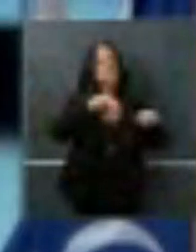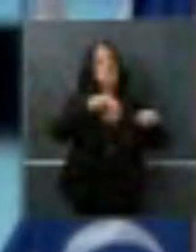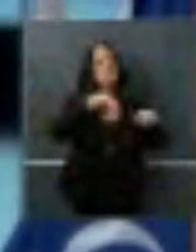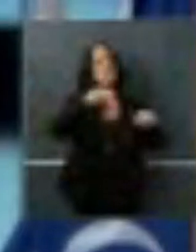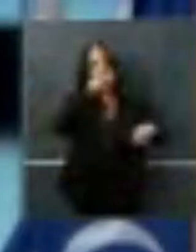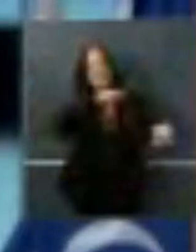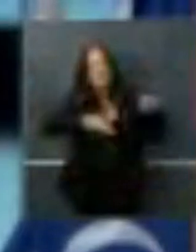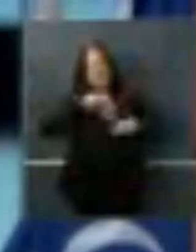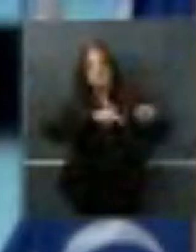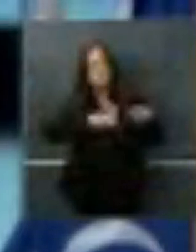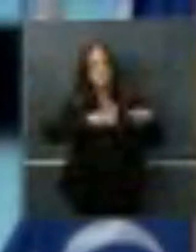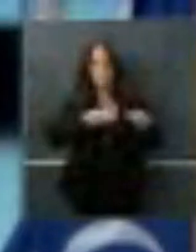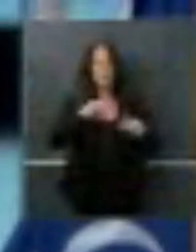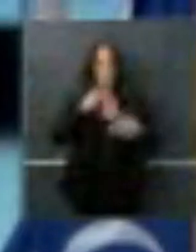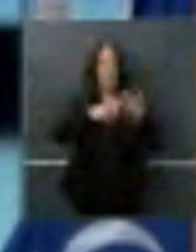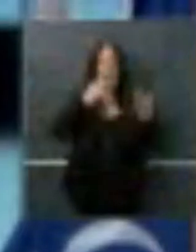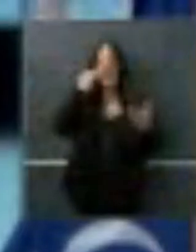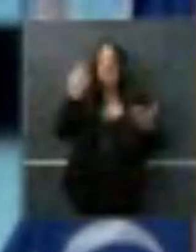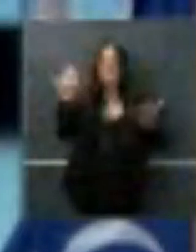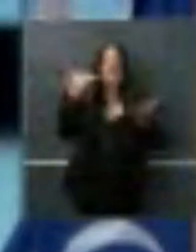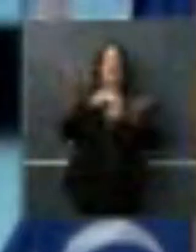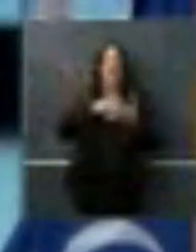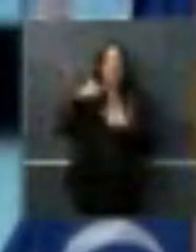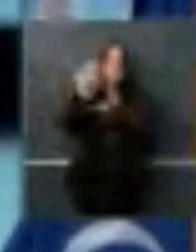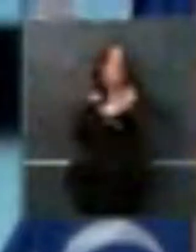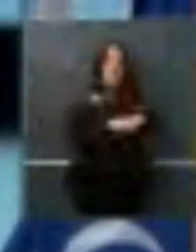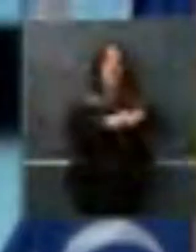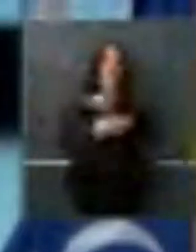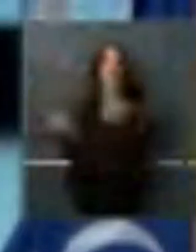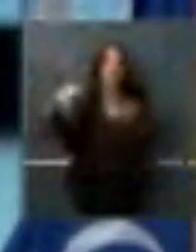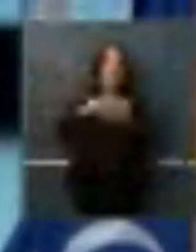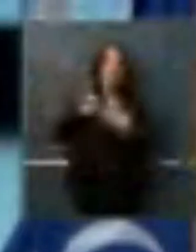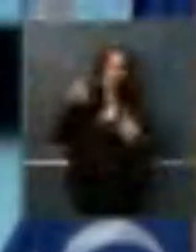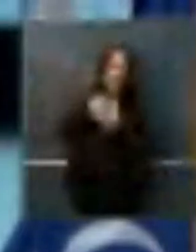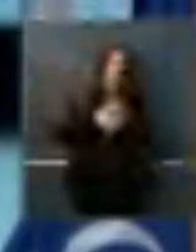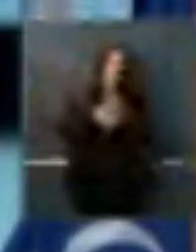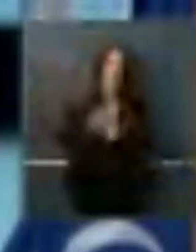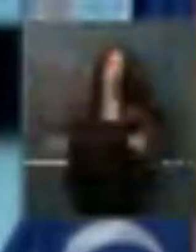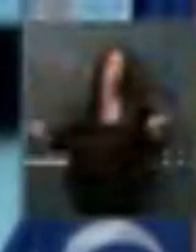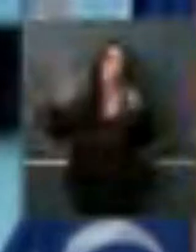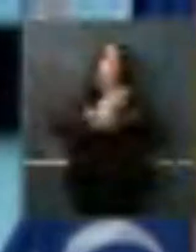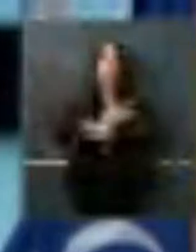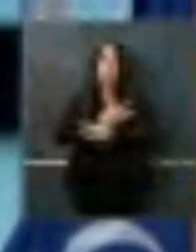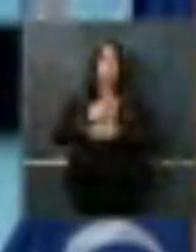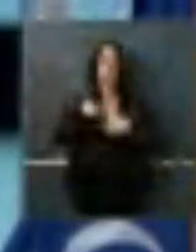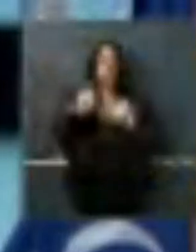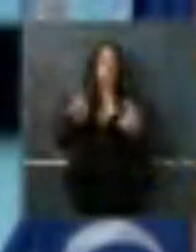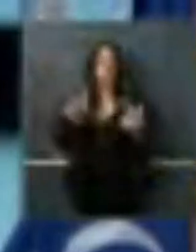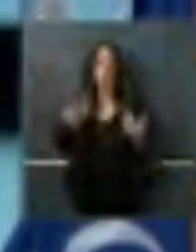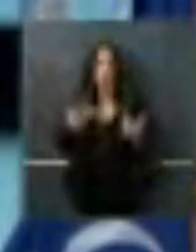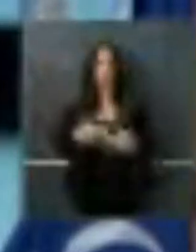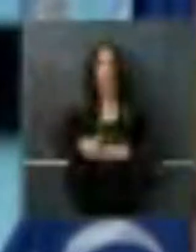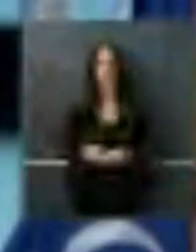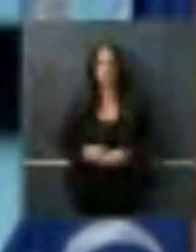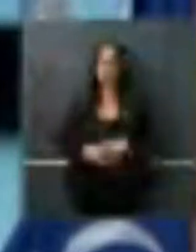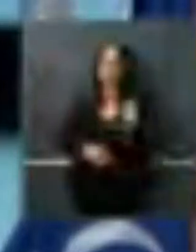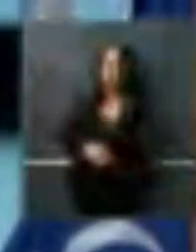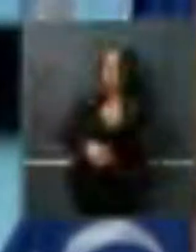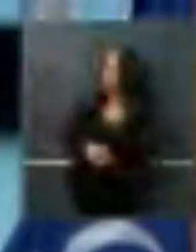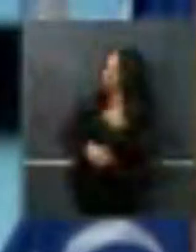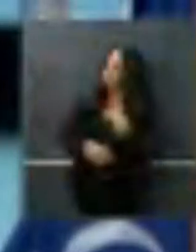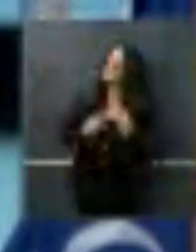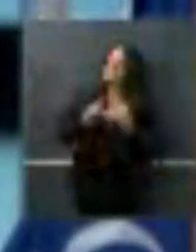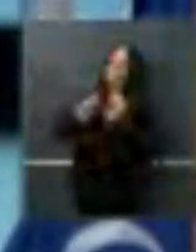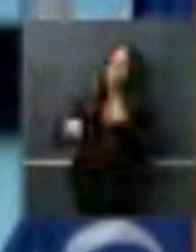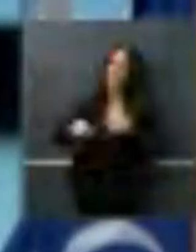Yeah, look, we have to do better. I think we've had three or four conversations like this at our